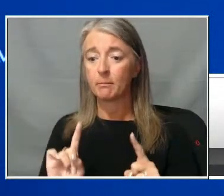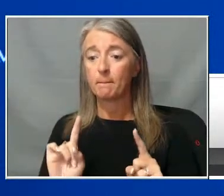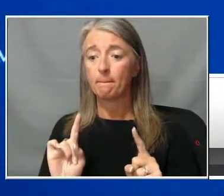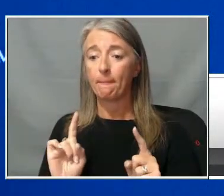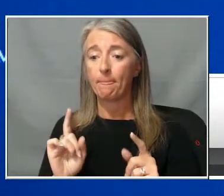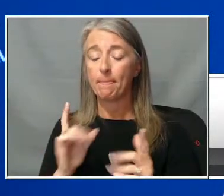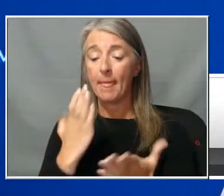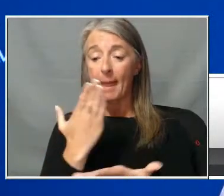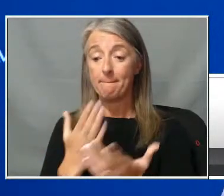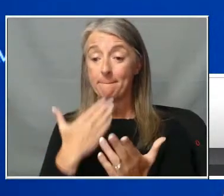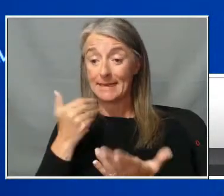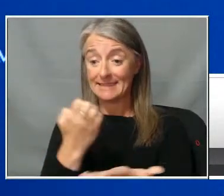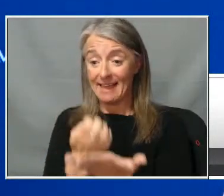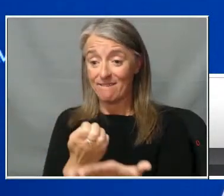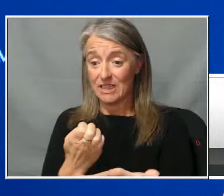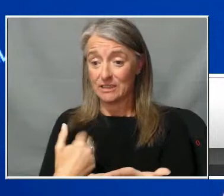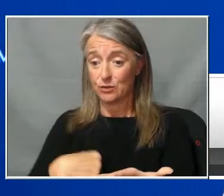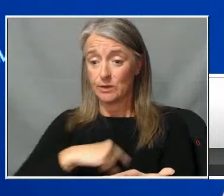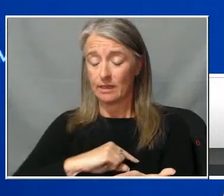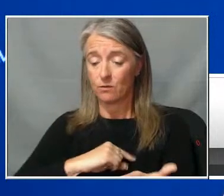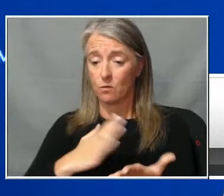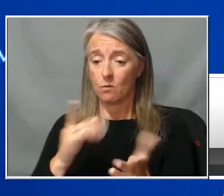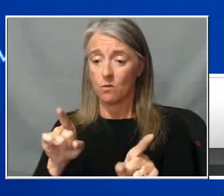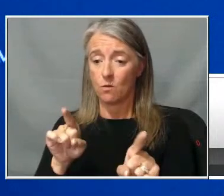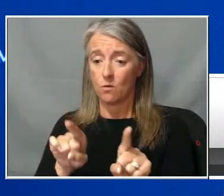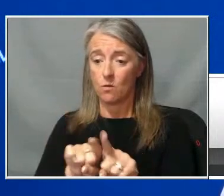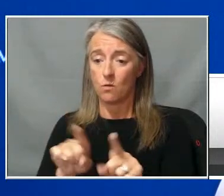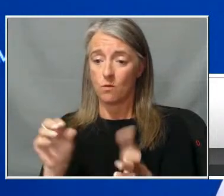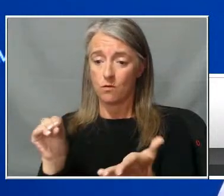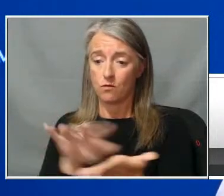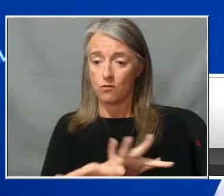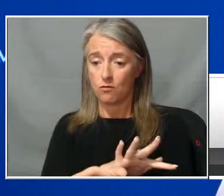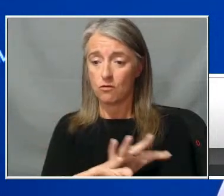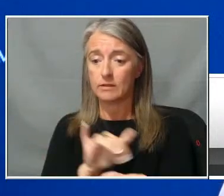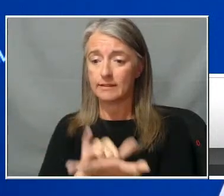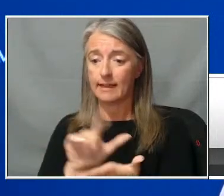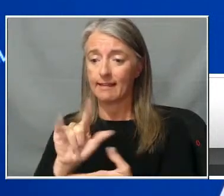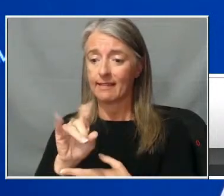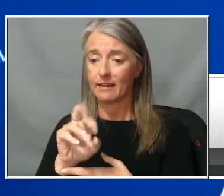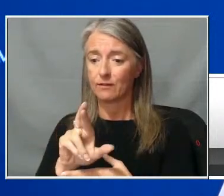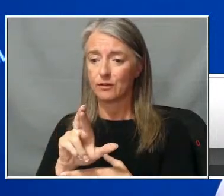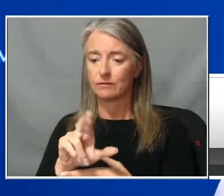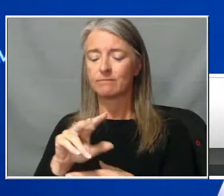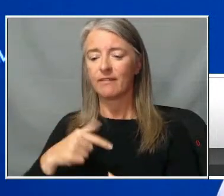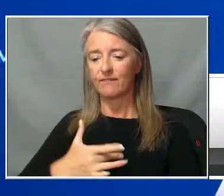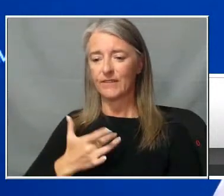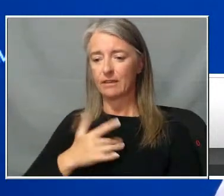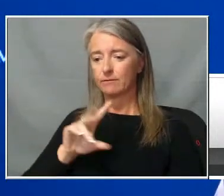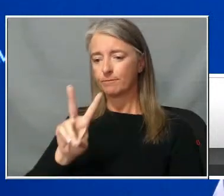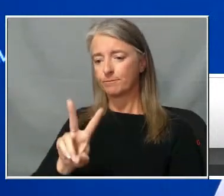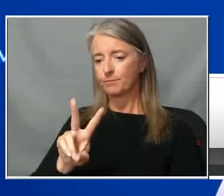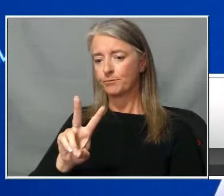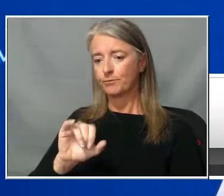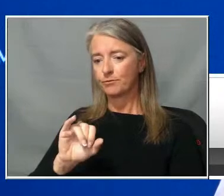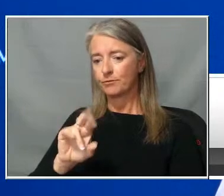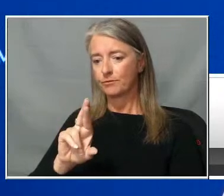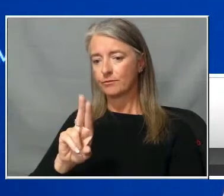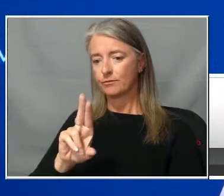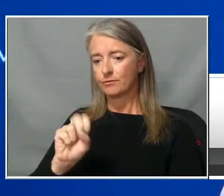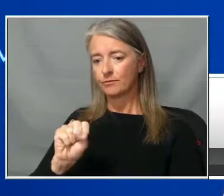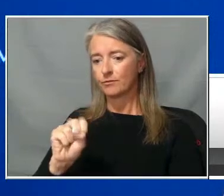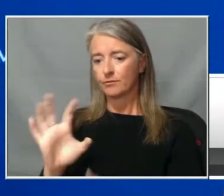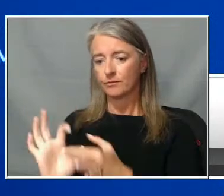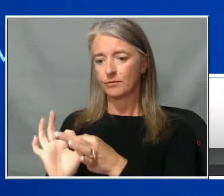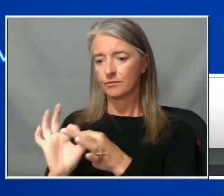right now is that what caused that severe liver inflammation was probably a virus which was associated and needed